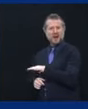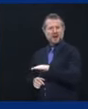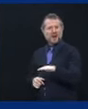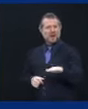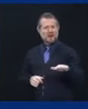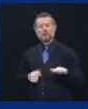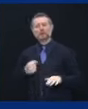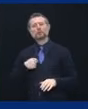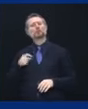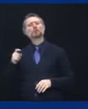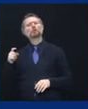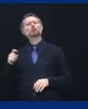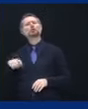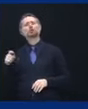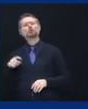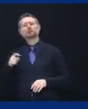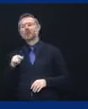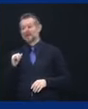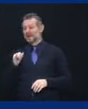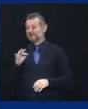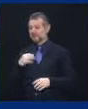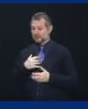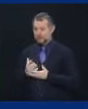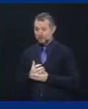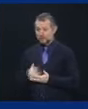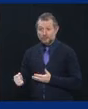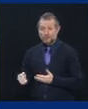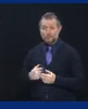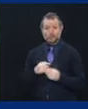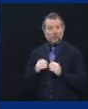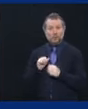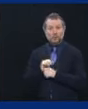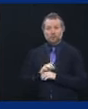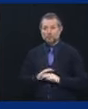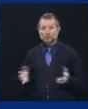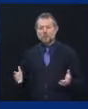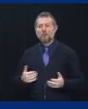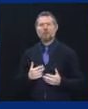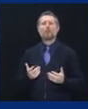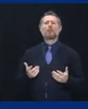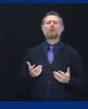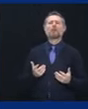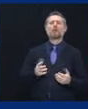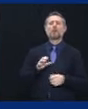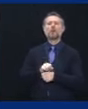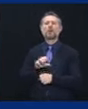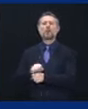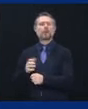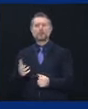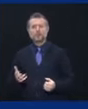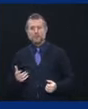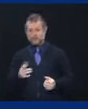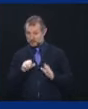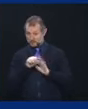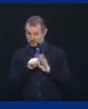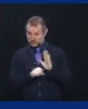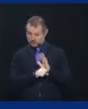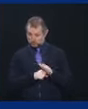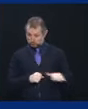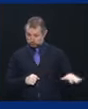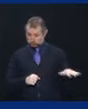supply. So I'm wondering about the mass state sites, because we're hearing from people whose appointments were canceled at some of those sites because